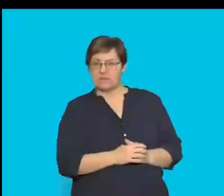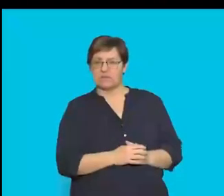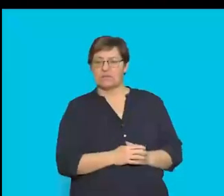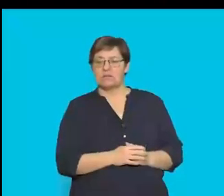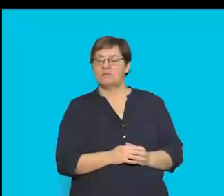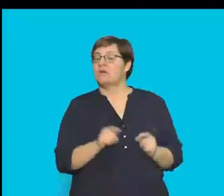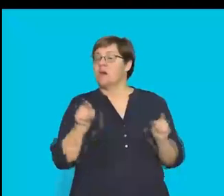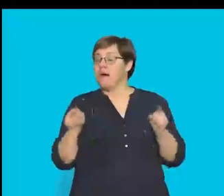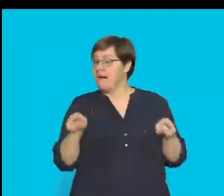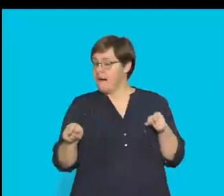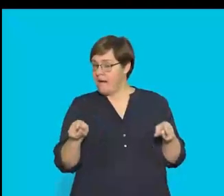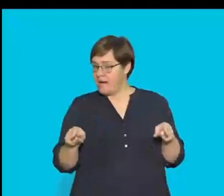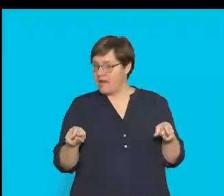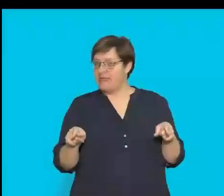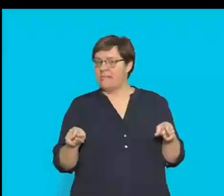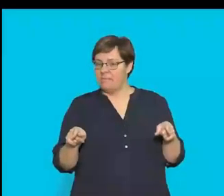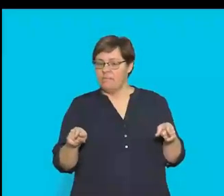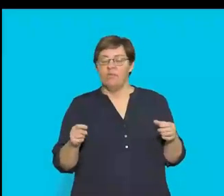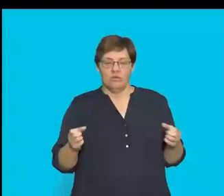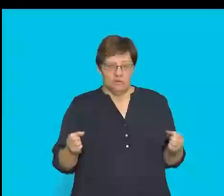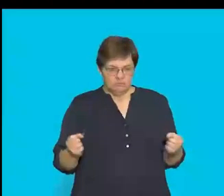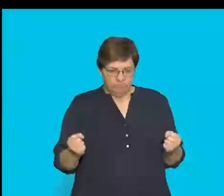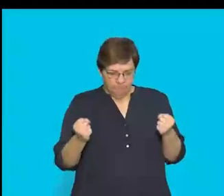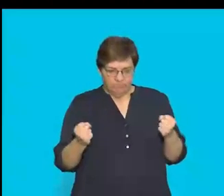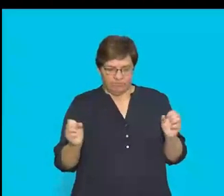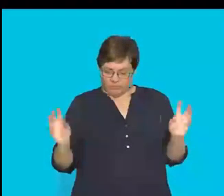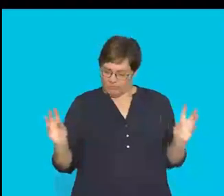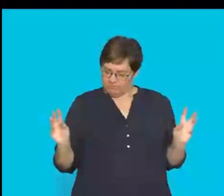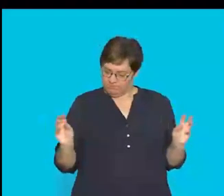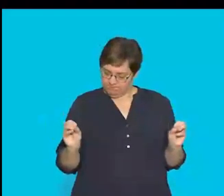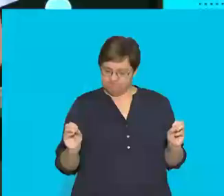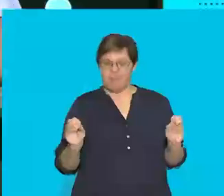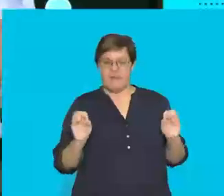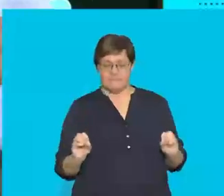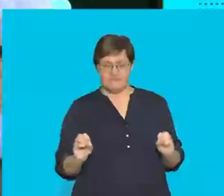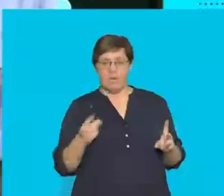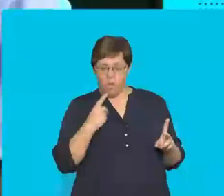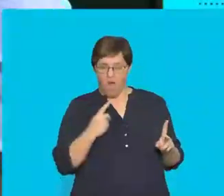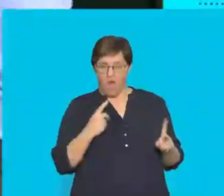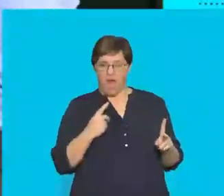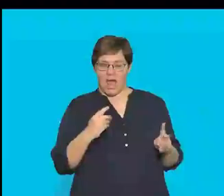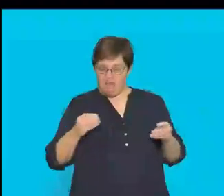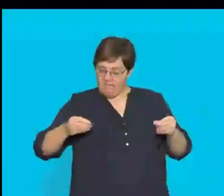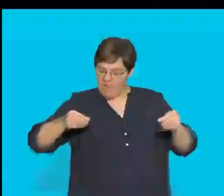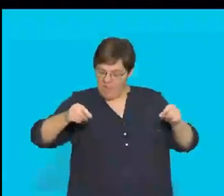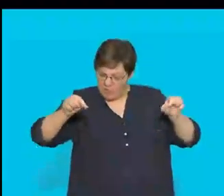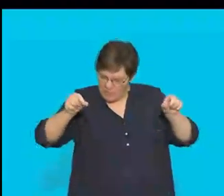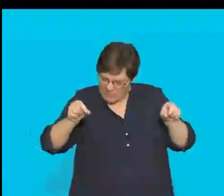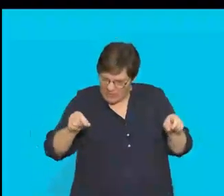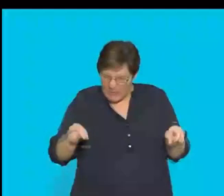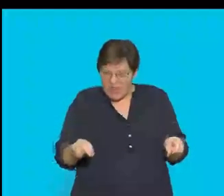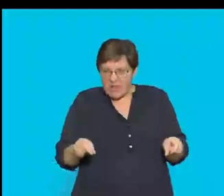ends, there's a strong magnetic field because more iron filings have been attracted. Look, they're close